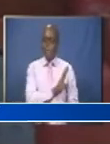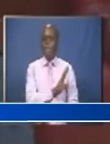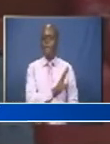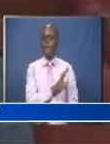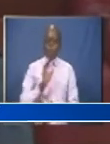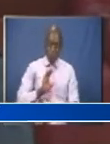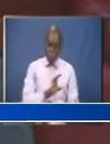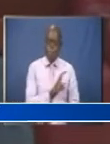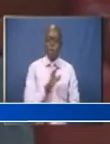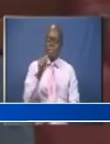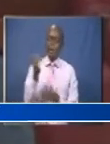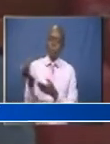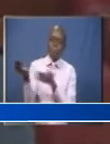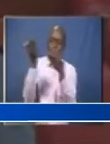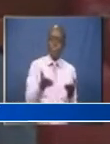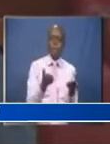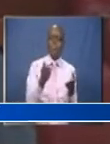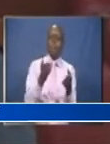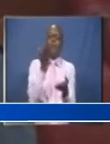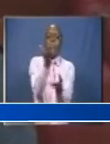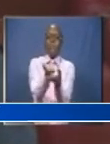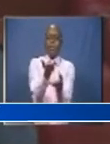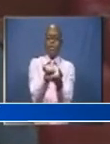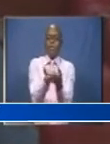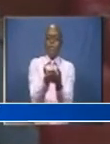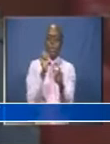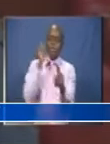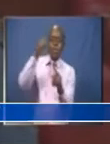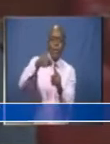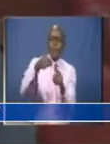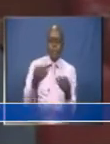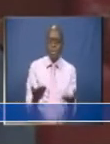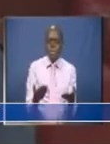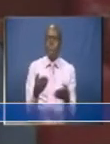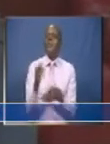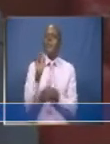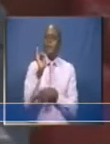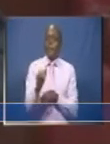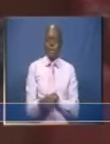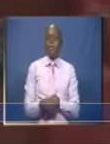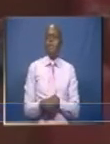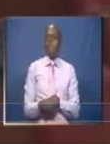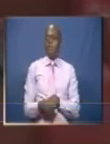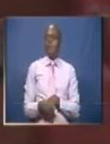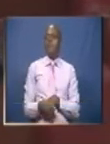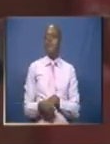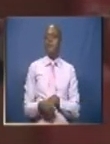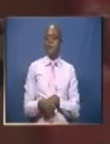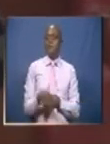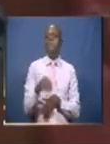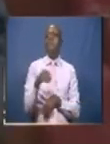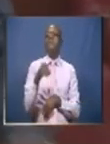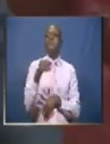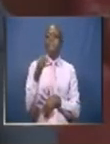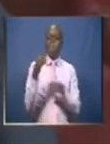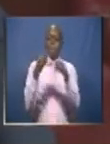the constituency committees, Mr. Speaker, can submit proposals towards that 81 million